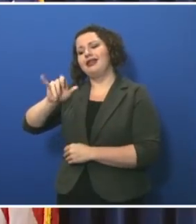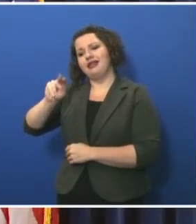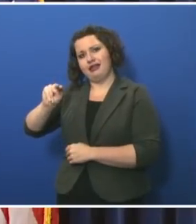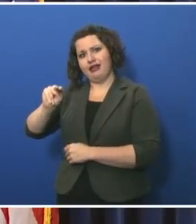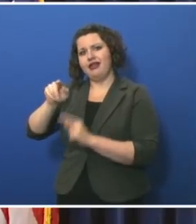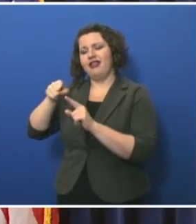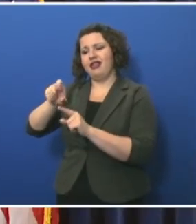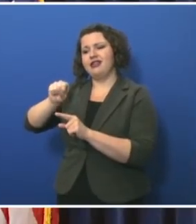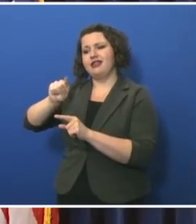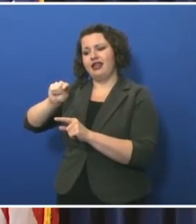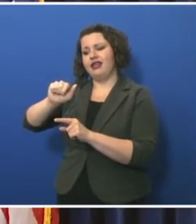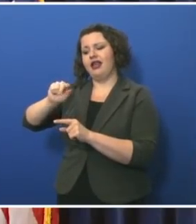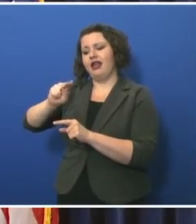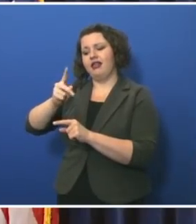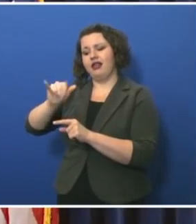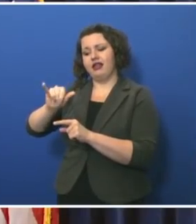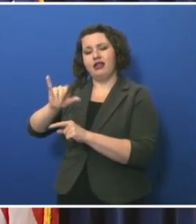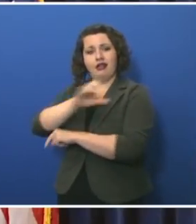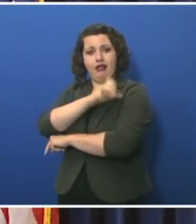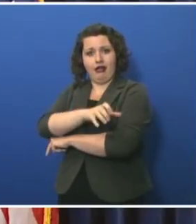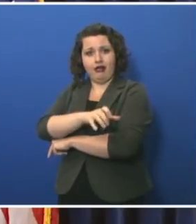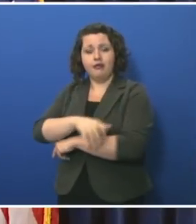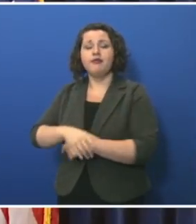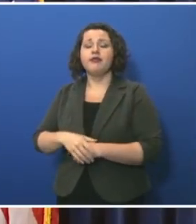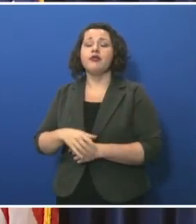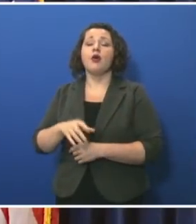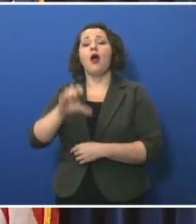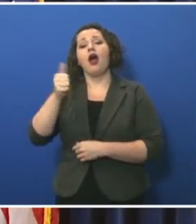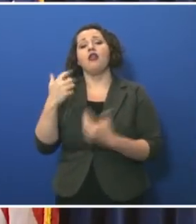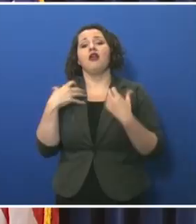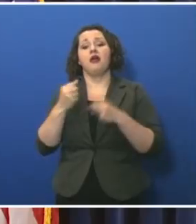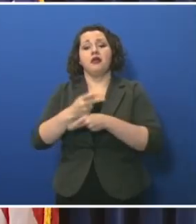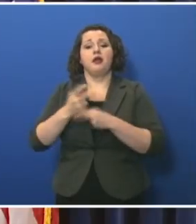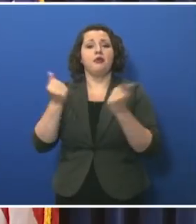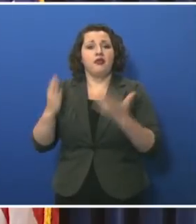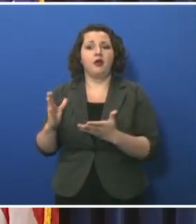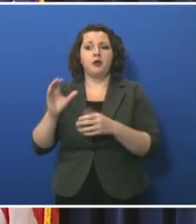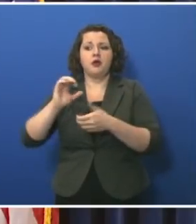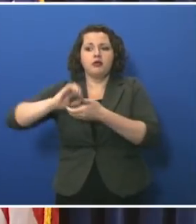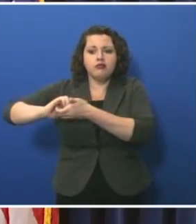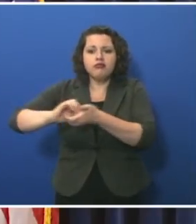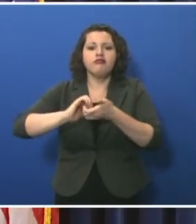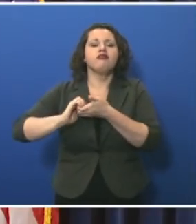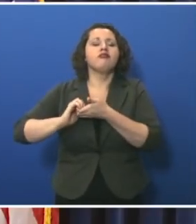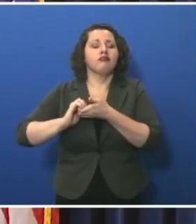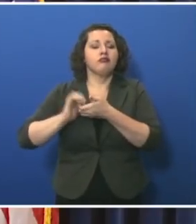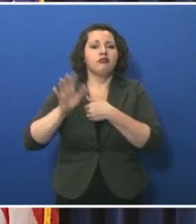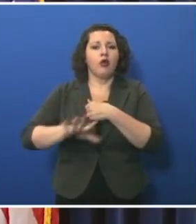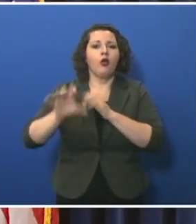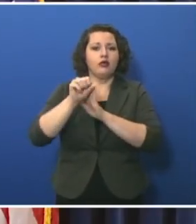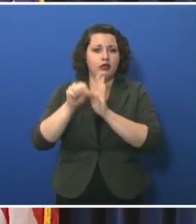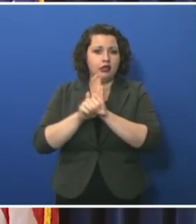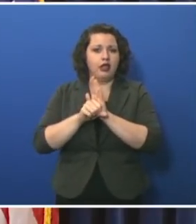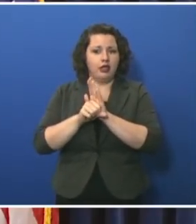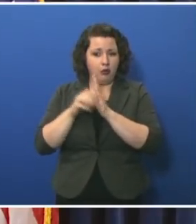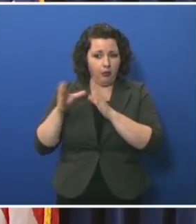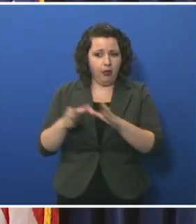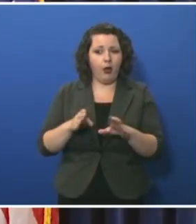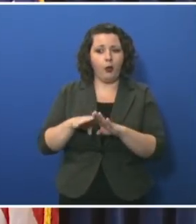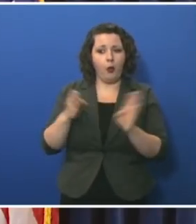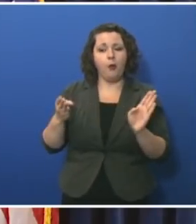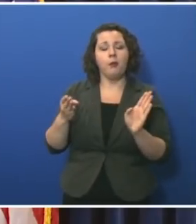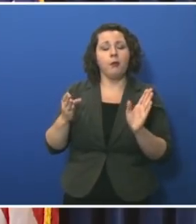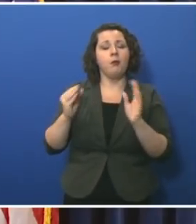Clinic. We're working with other healthcare providers in communities across the state and plan to open